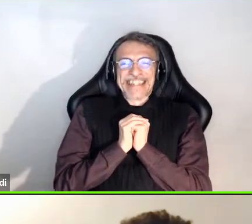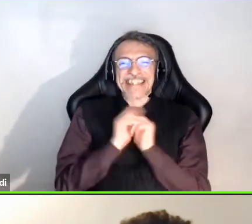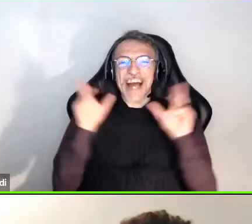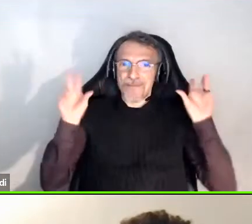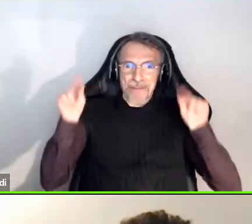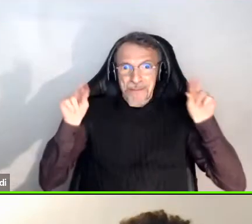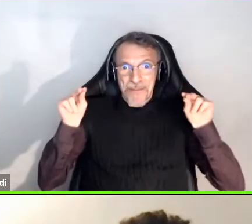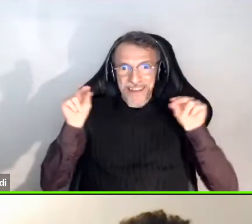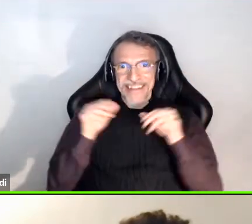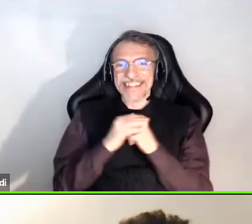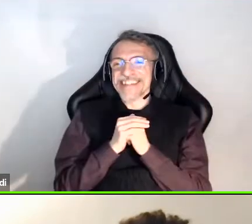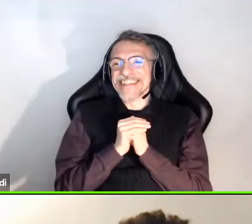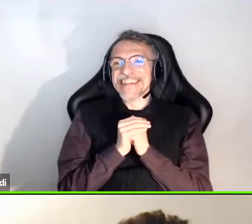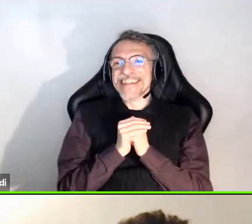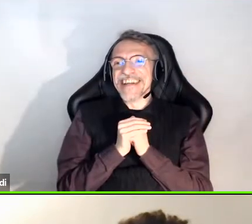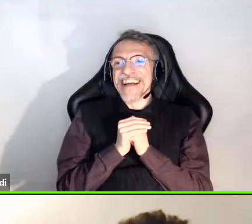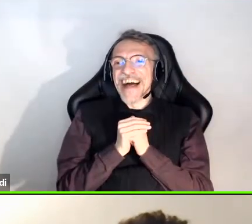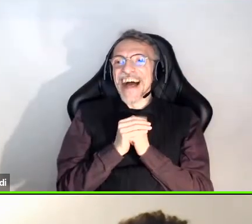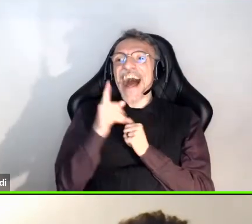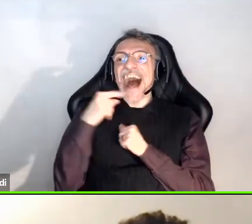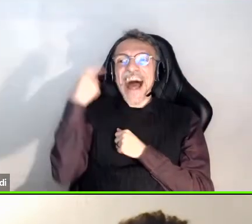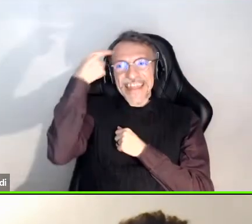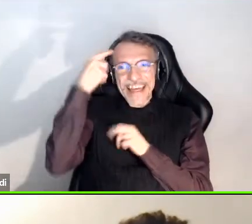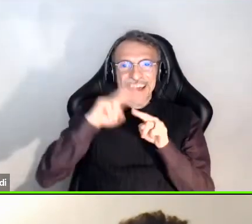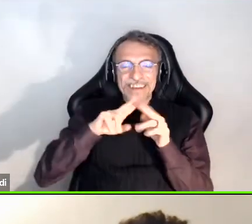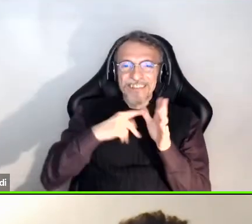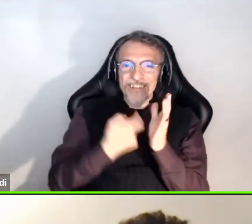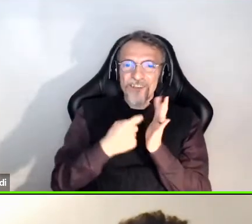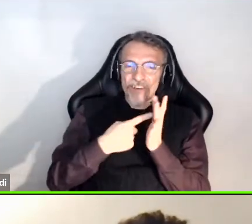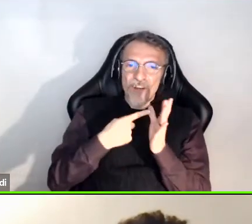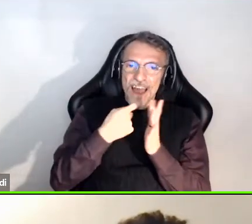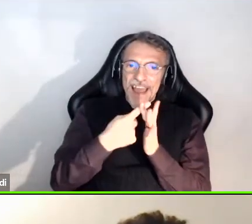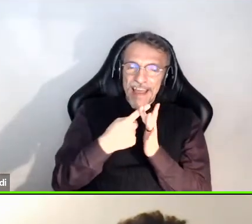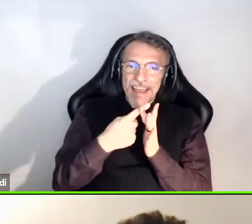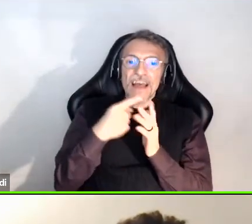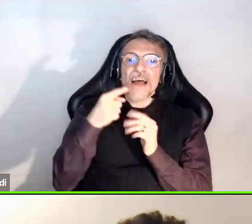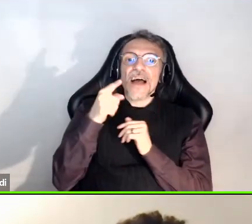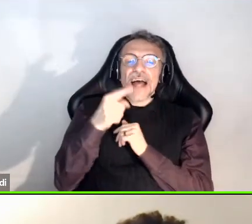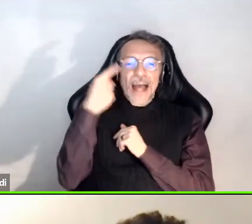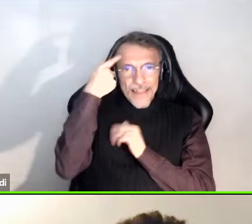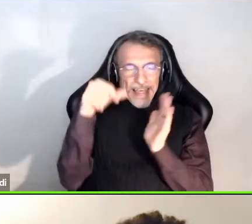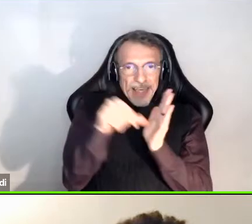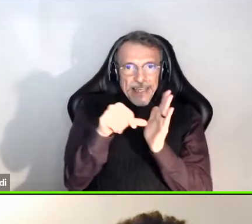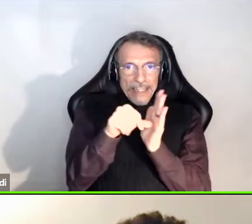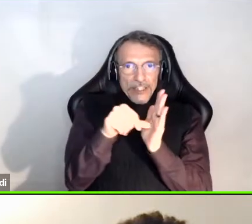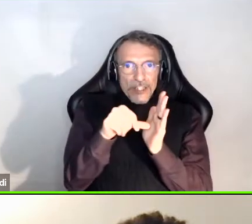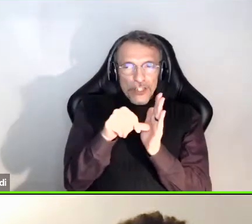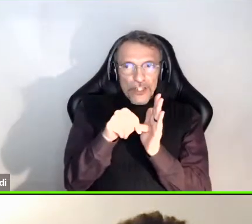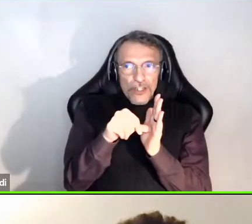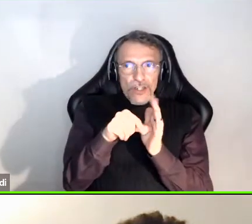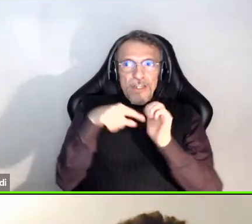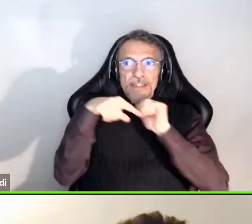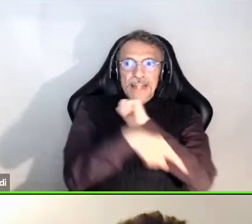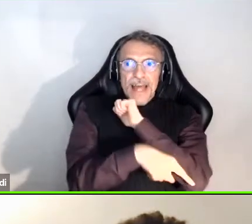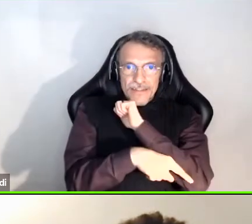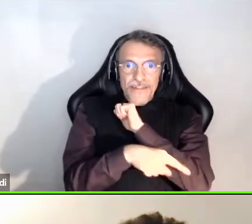Okay, go ahead. I think, Farai, the issue is with the non-debt creating